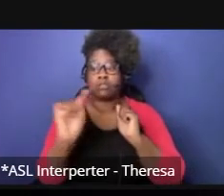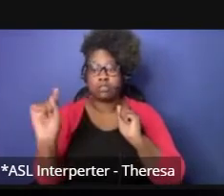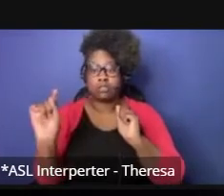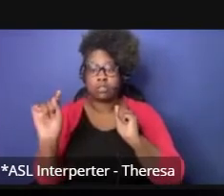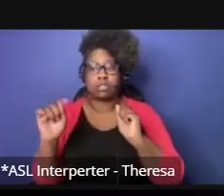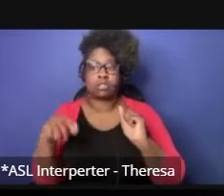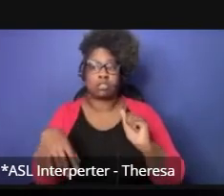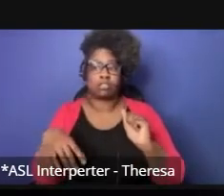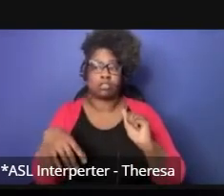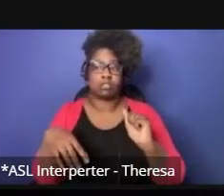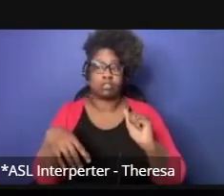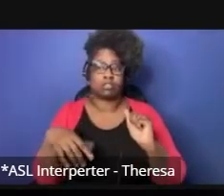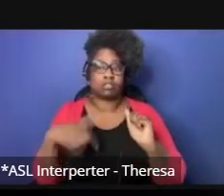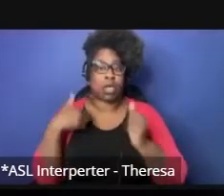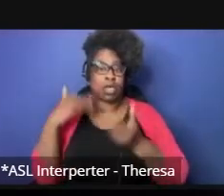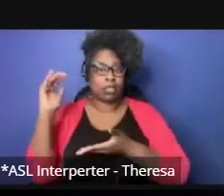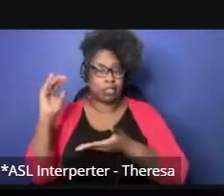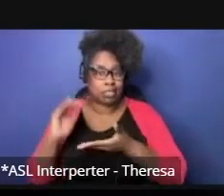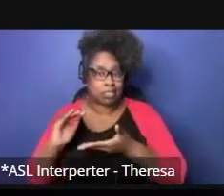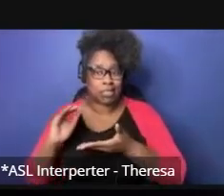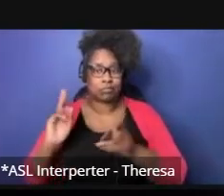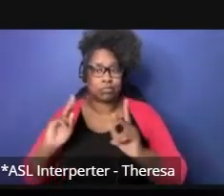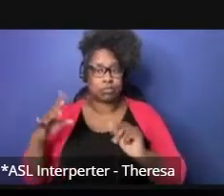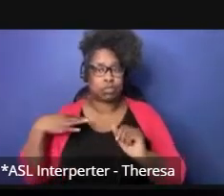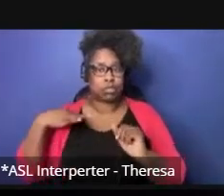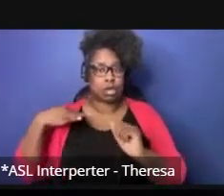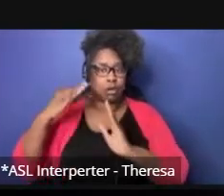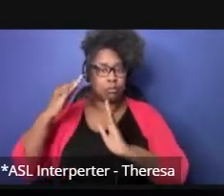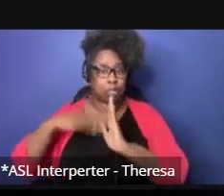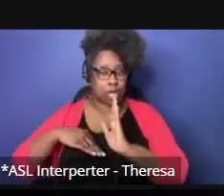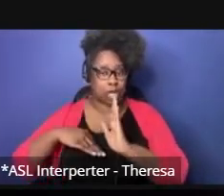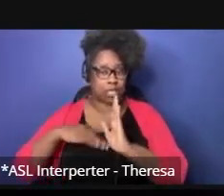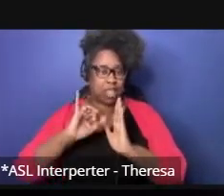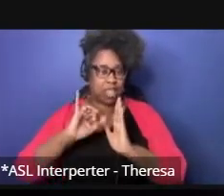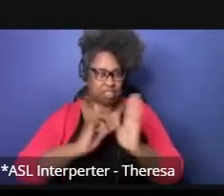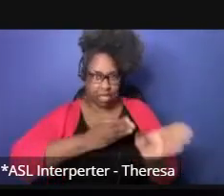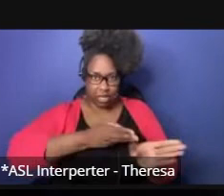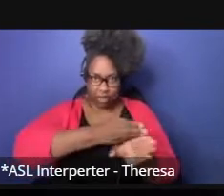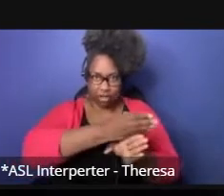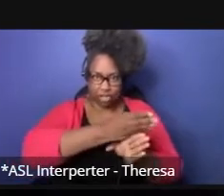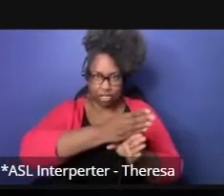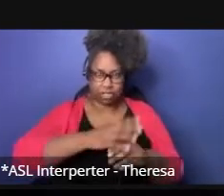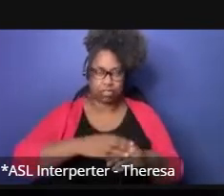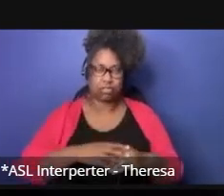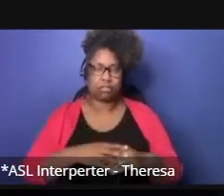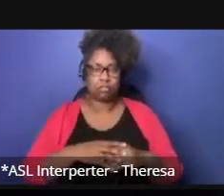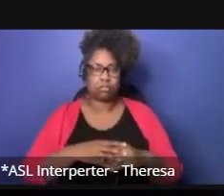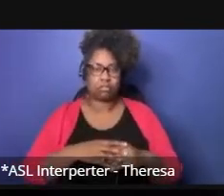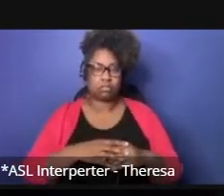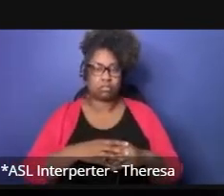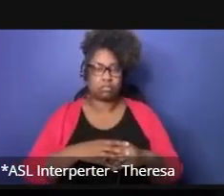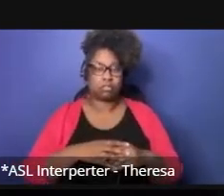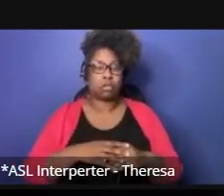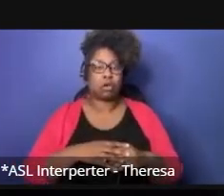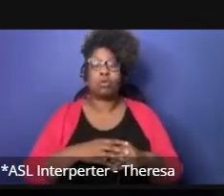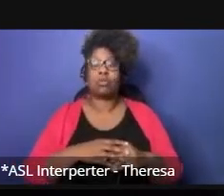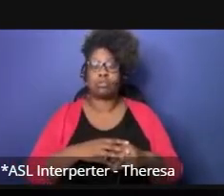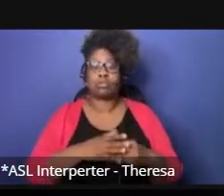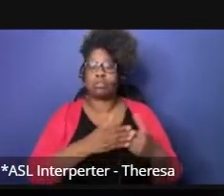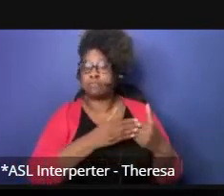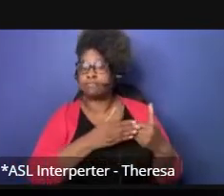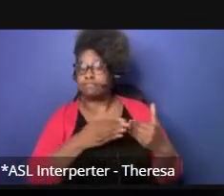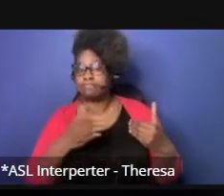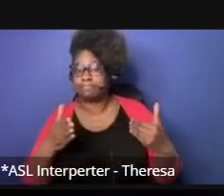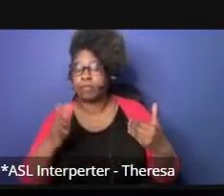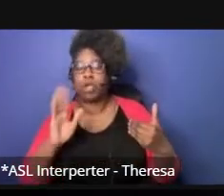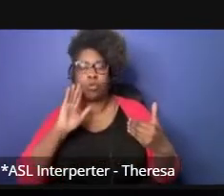applicants in this area. So everything that comes next is going to be through that frame of competency-based